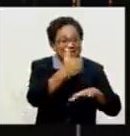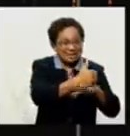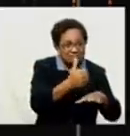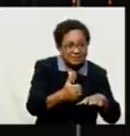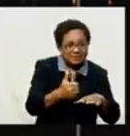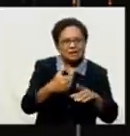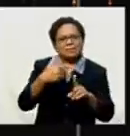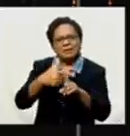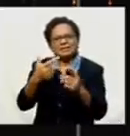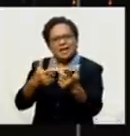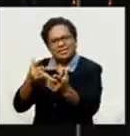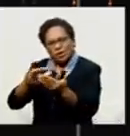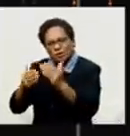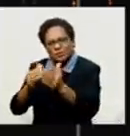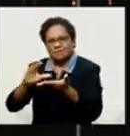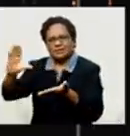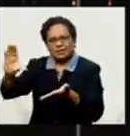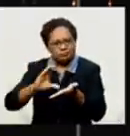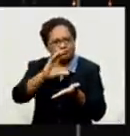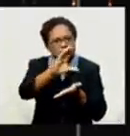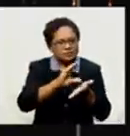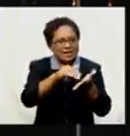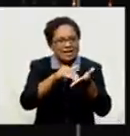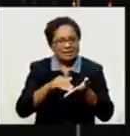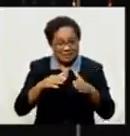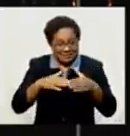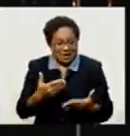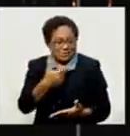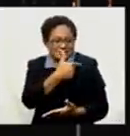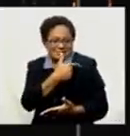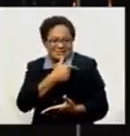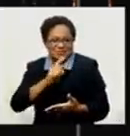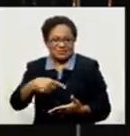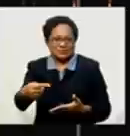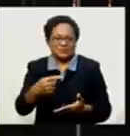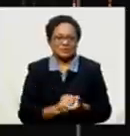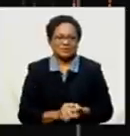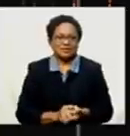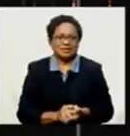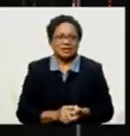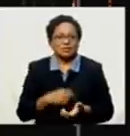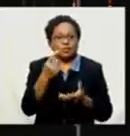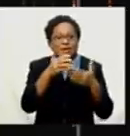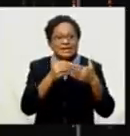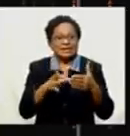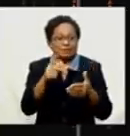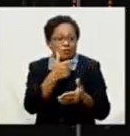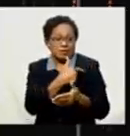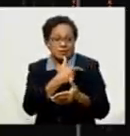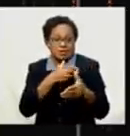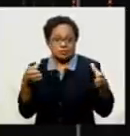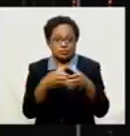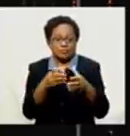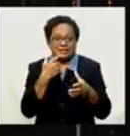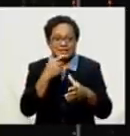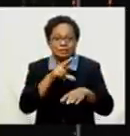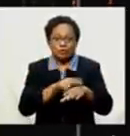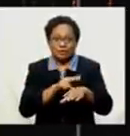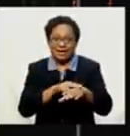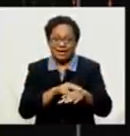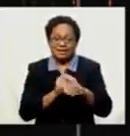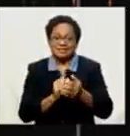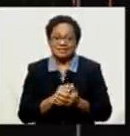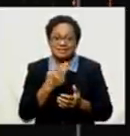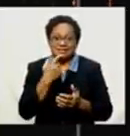ordinary Fijians as vaccination drives continue. Head of Fiji's Vaccine Task Force, Dr. Rachel Davey, says in light of restrictions,